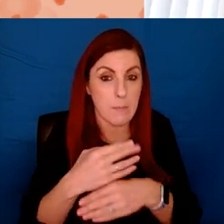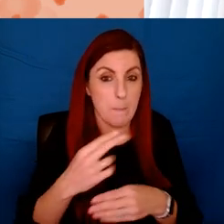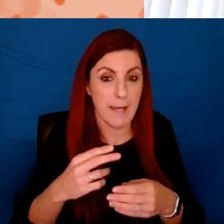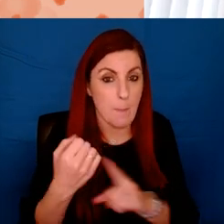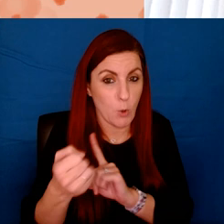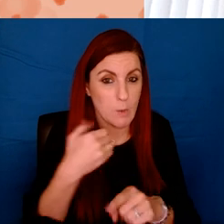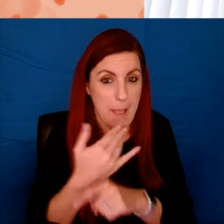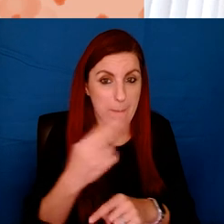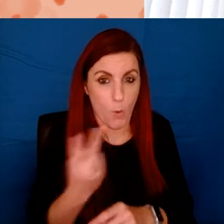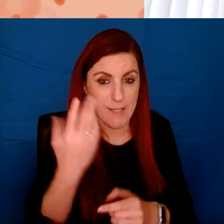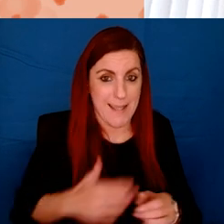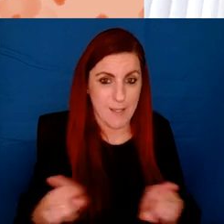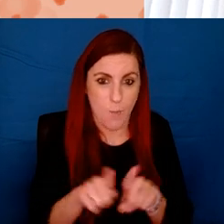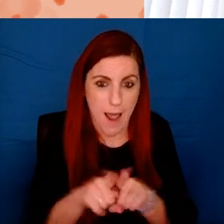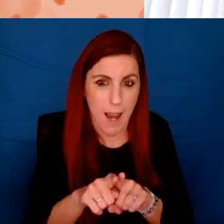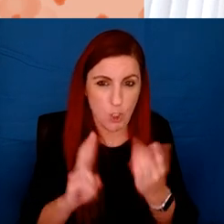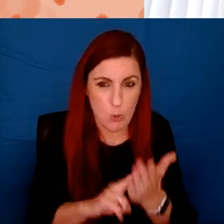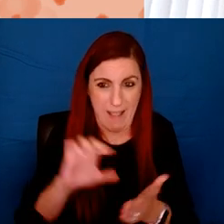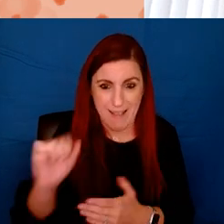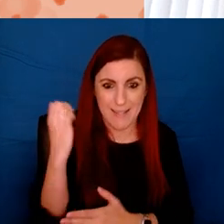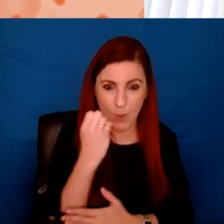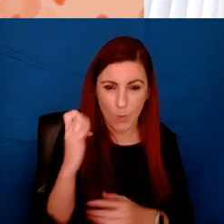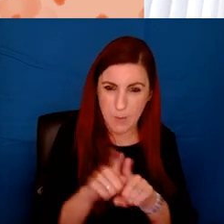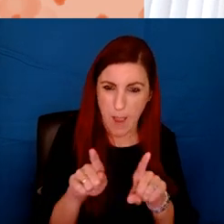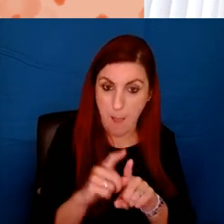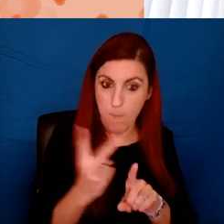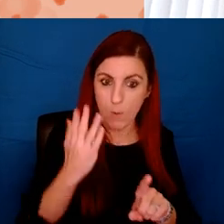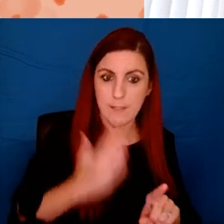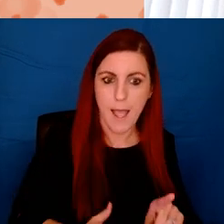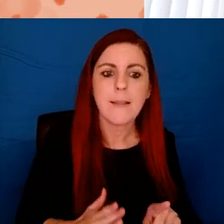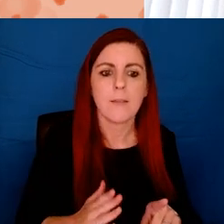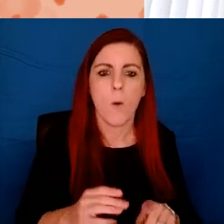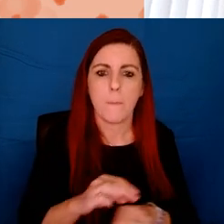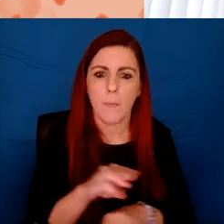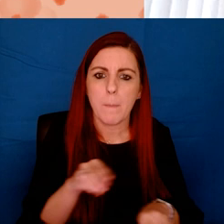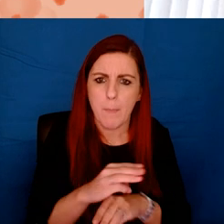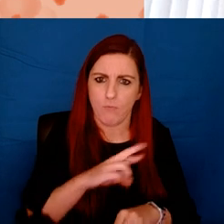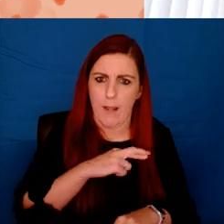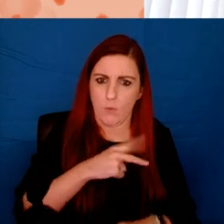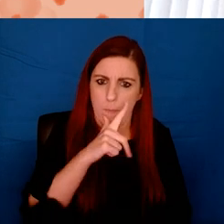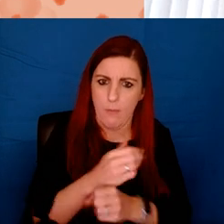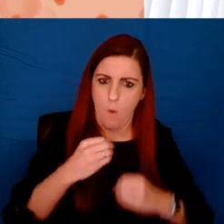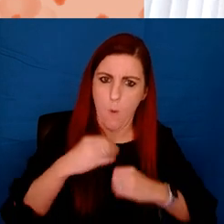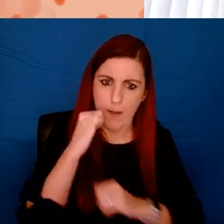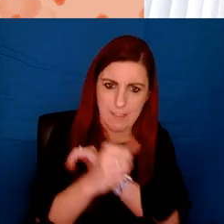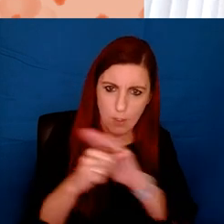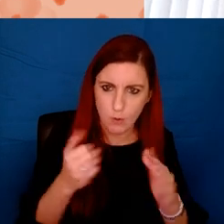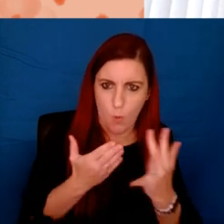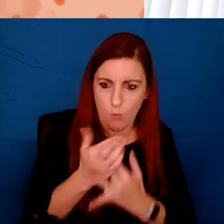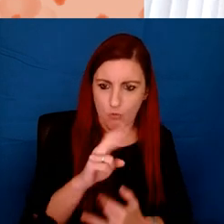well. So this absence of well-informed, kind of based on real life experiences,